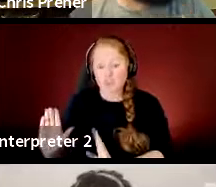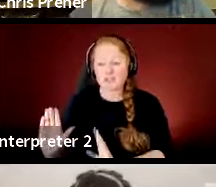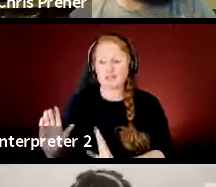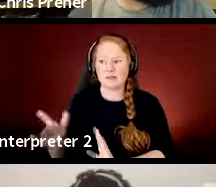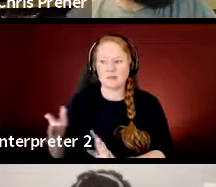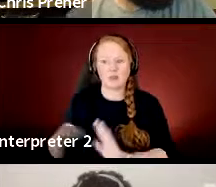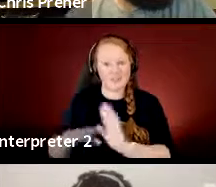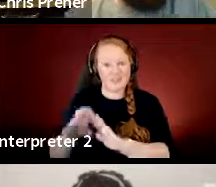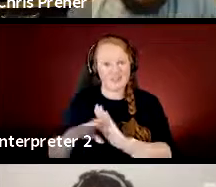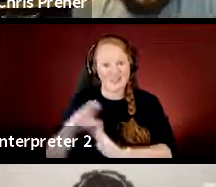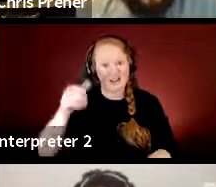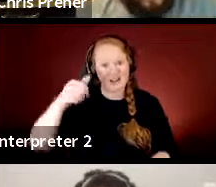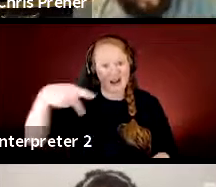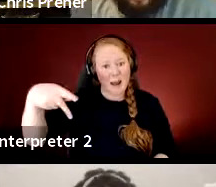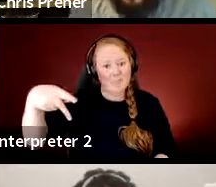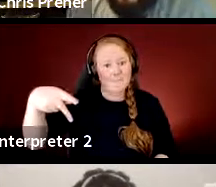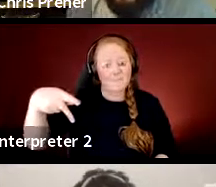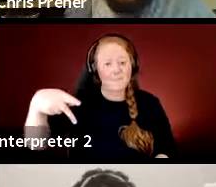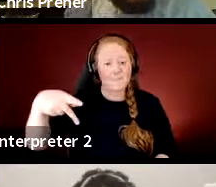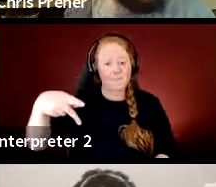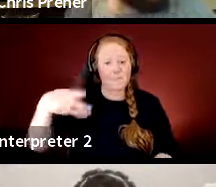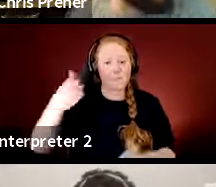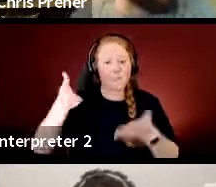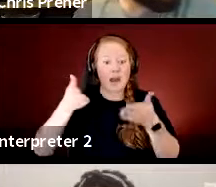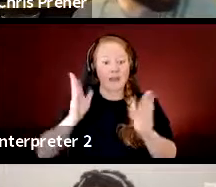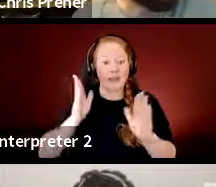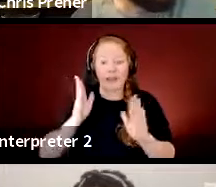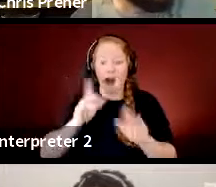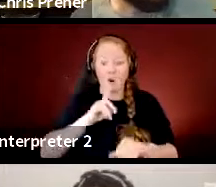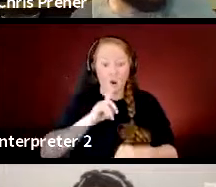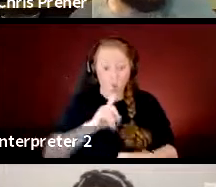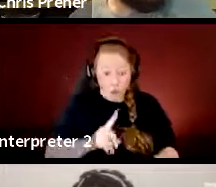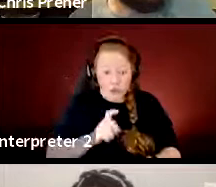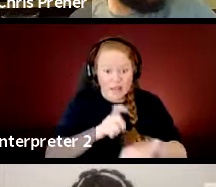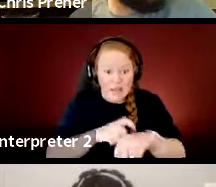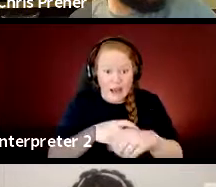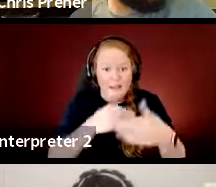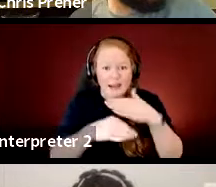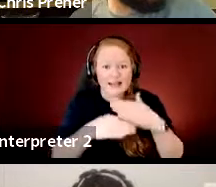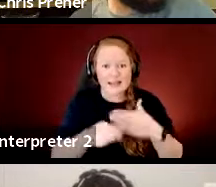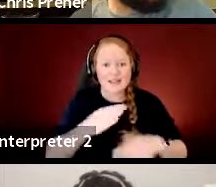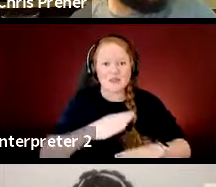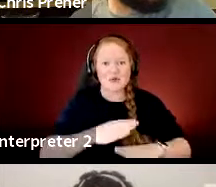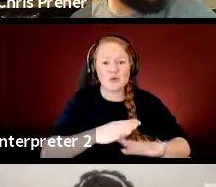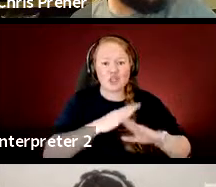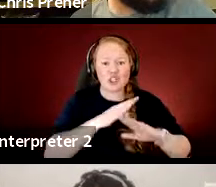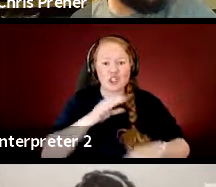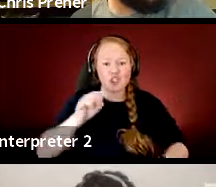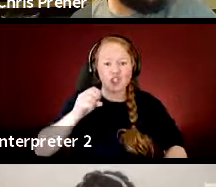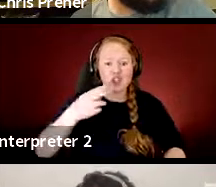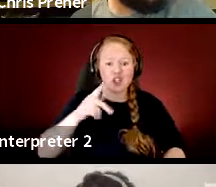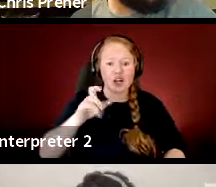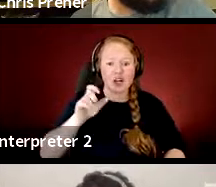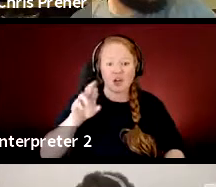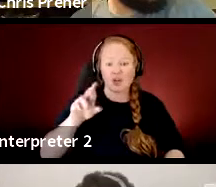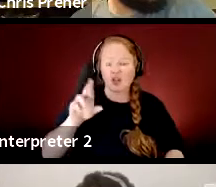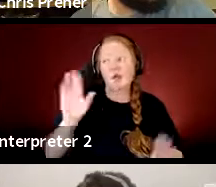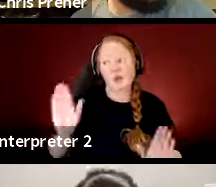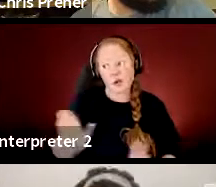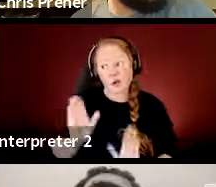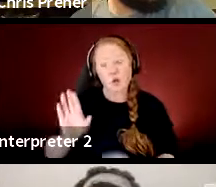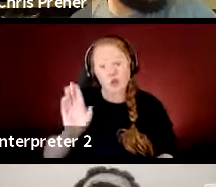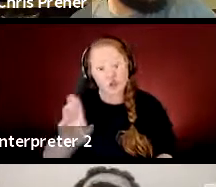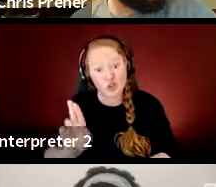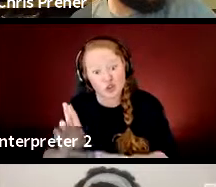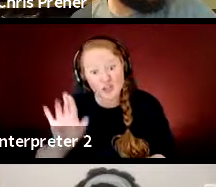allow real-time access to shelters and other services. So encourage using that by a broader group